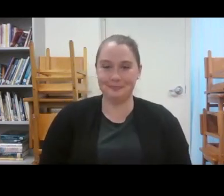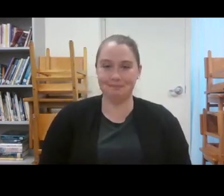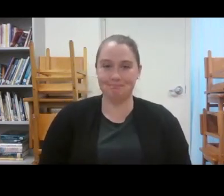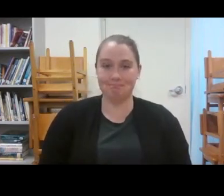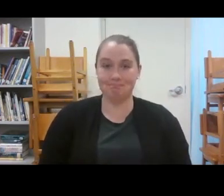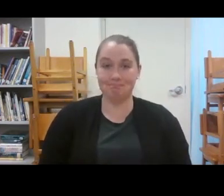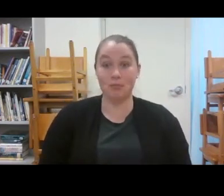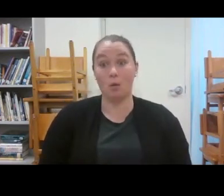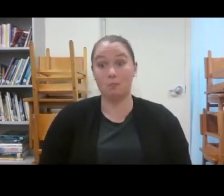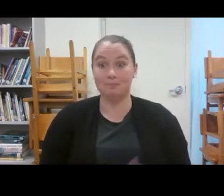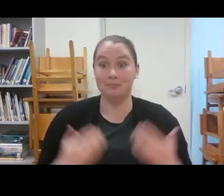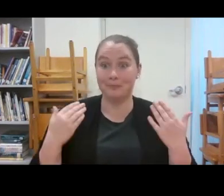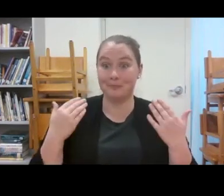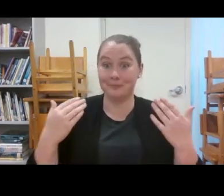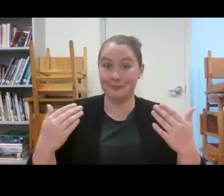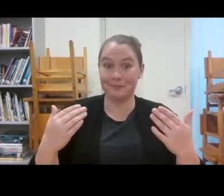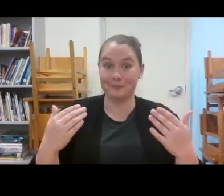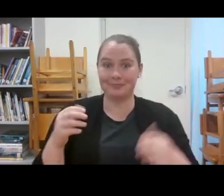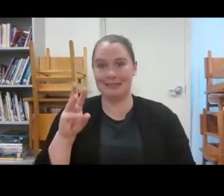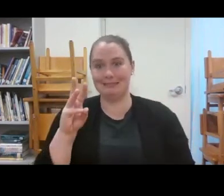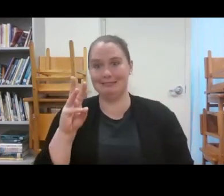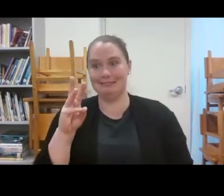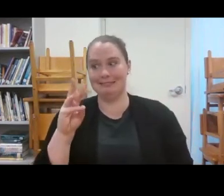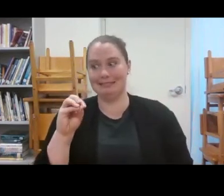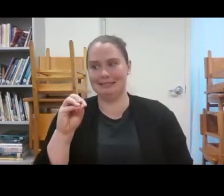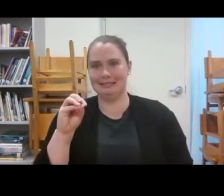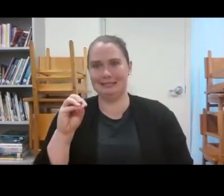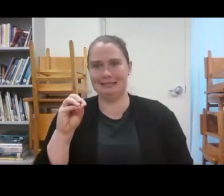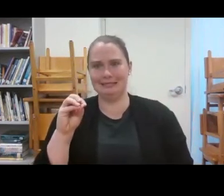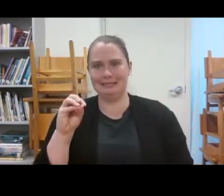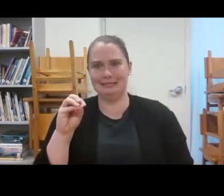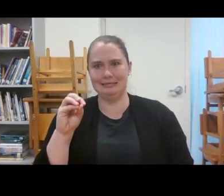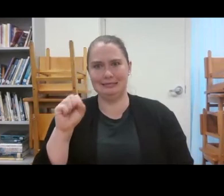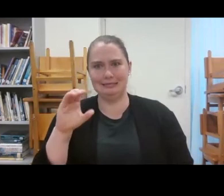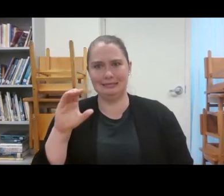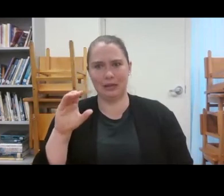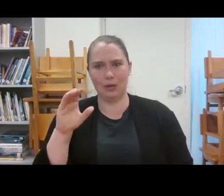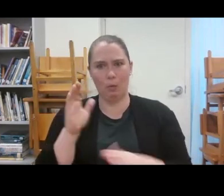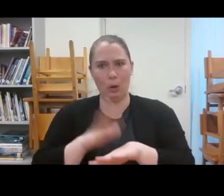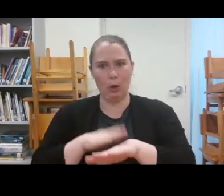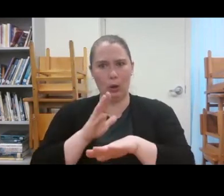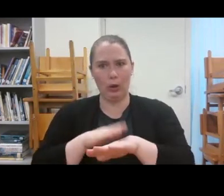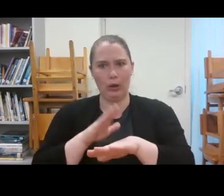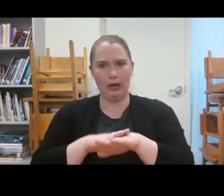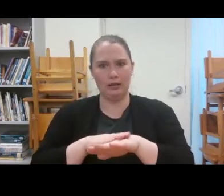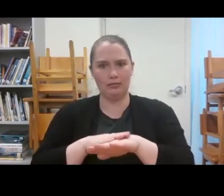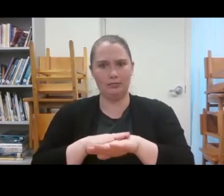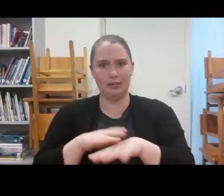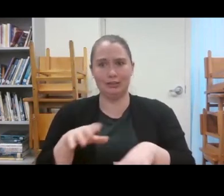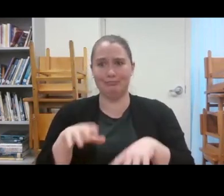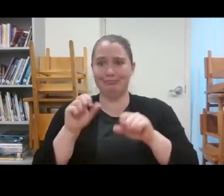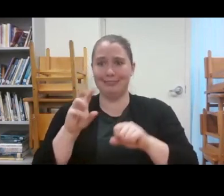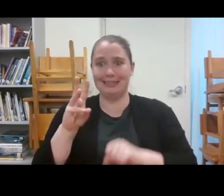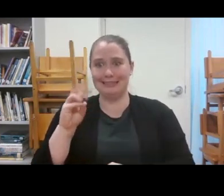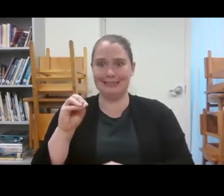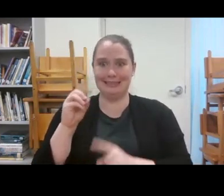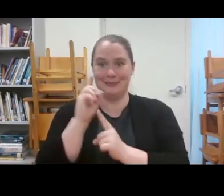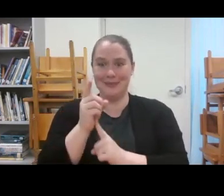We'll find this out. Here we got another 60-minute warning. Look at that. We have 60 minutes to get out of